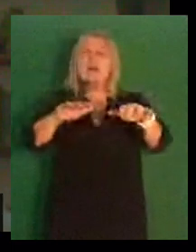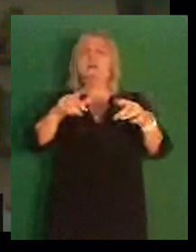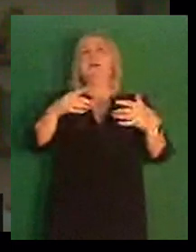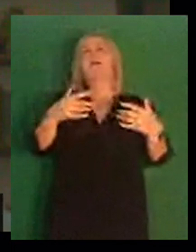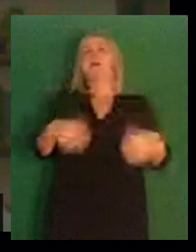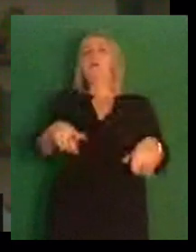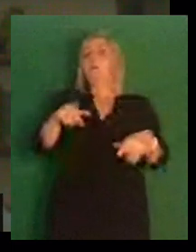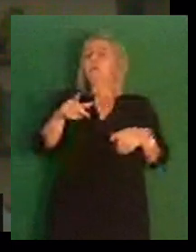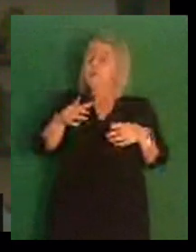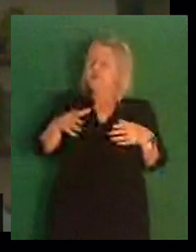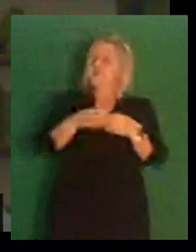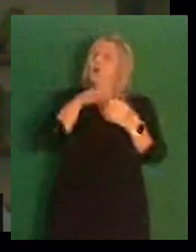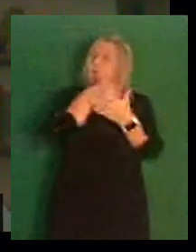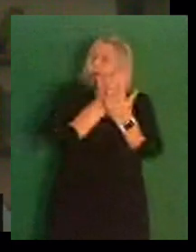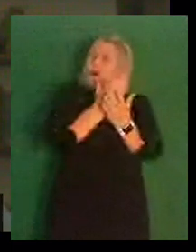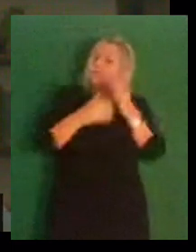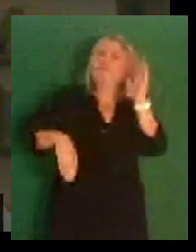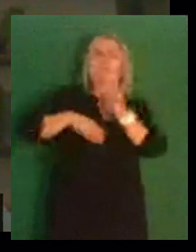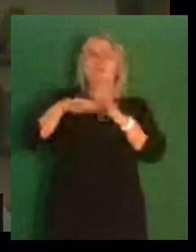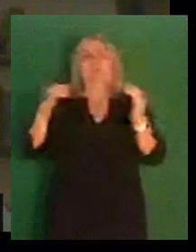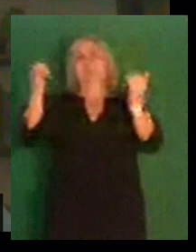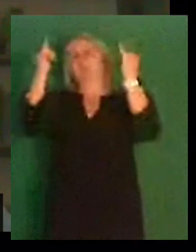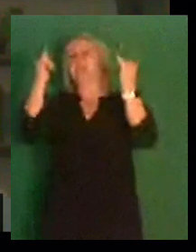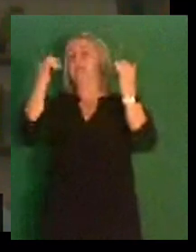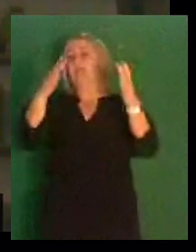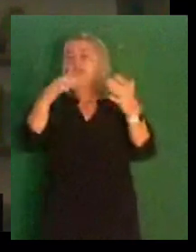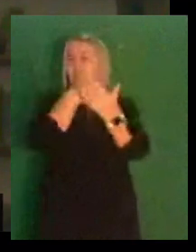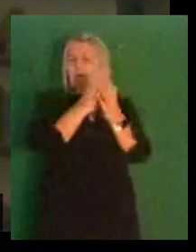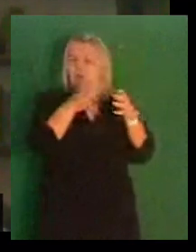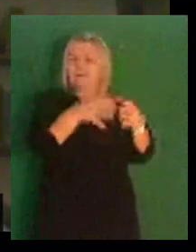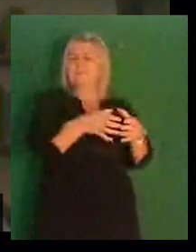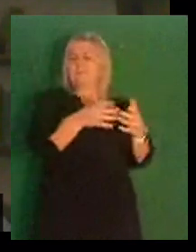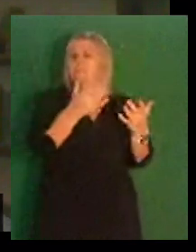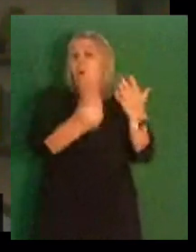small component of the festival, and this year it really had the opportunity to